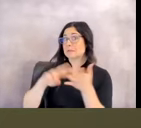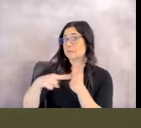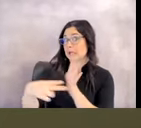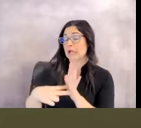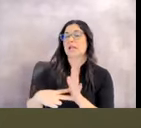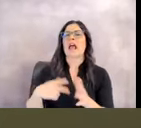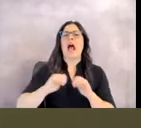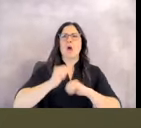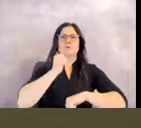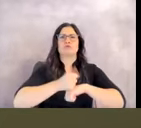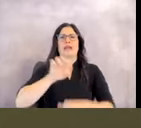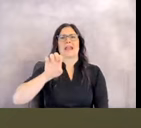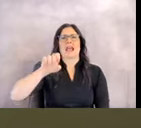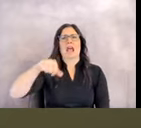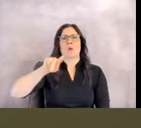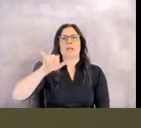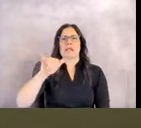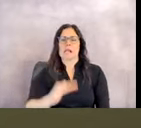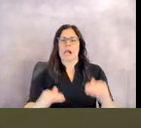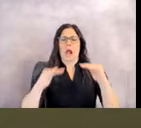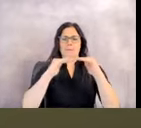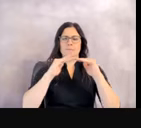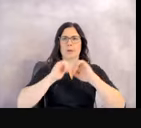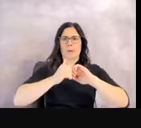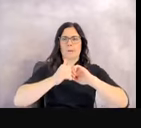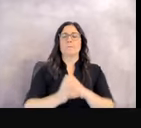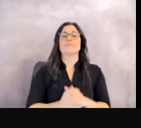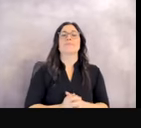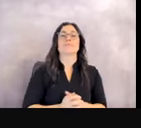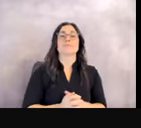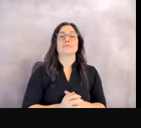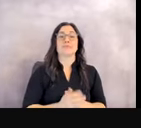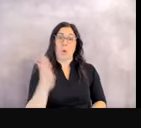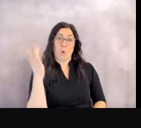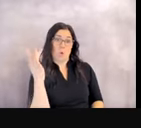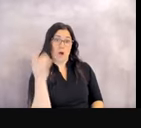equity. So let's start with the next slide, and that is, why do you teach?